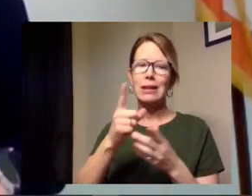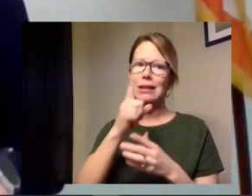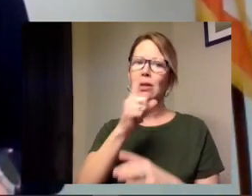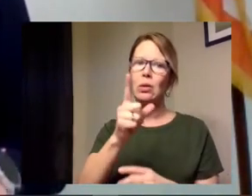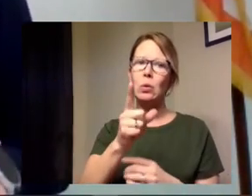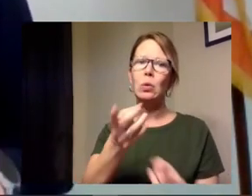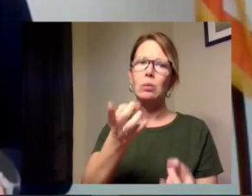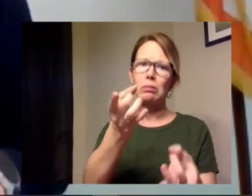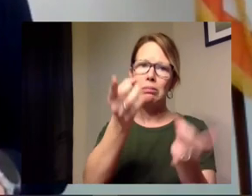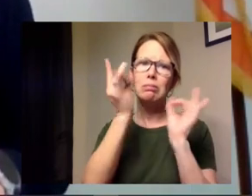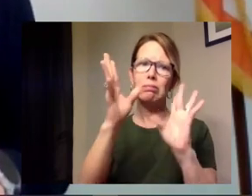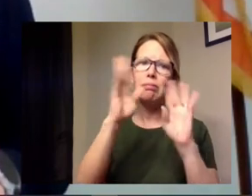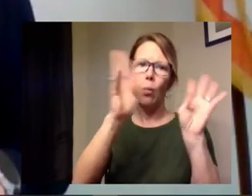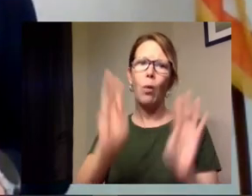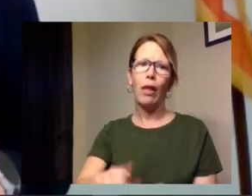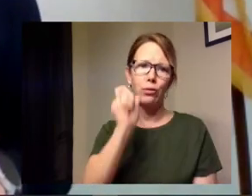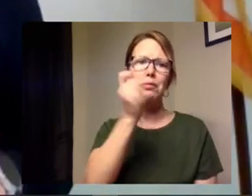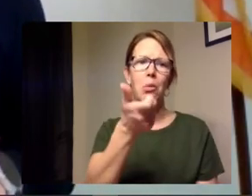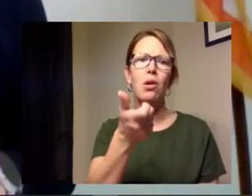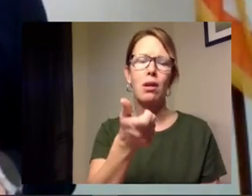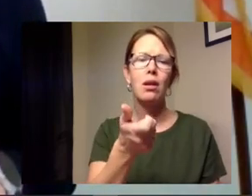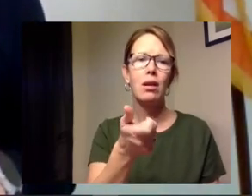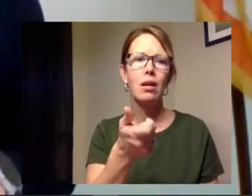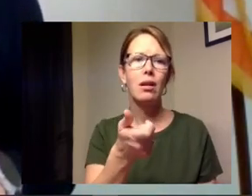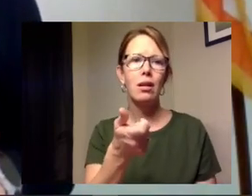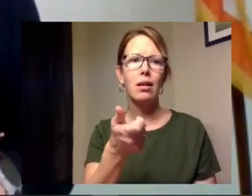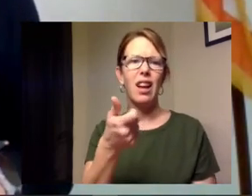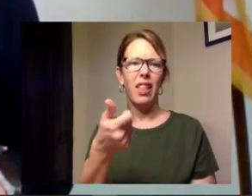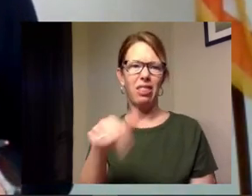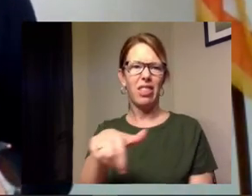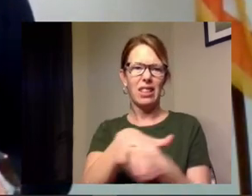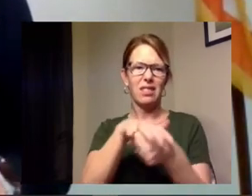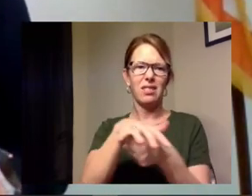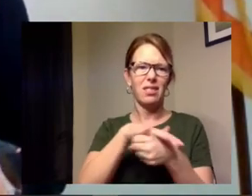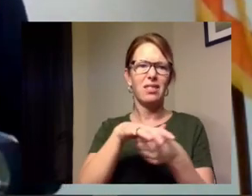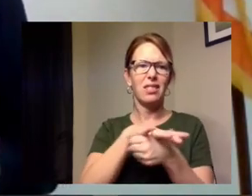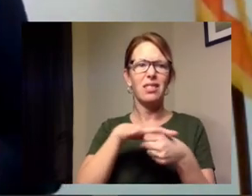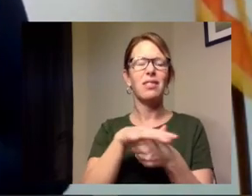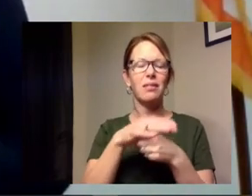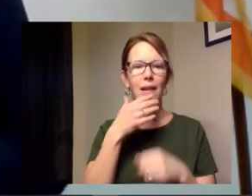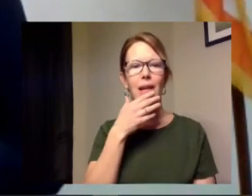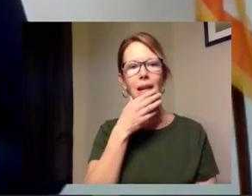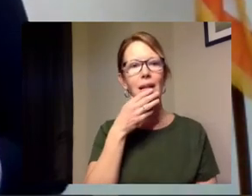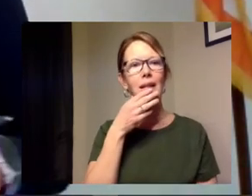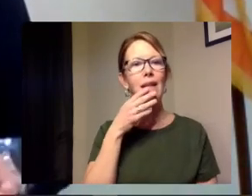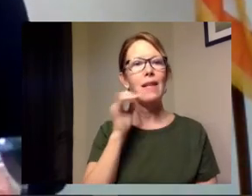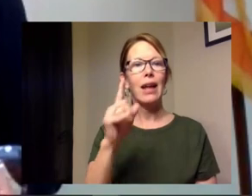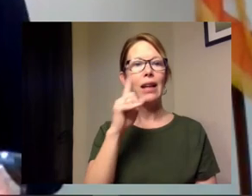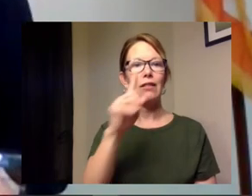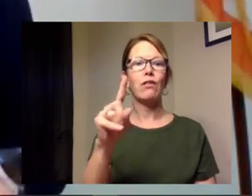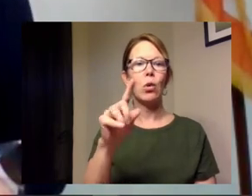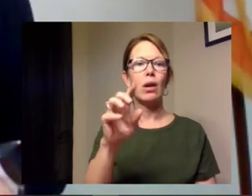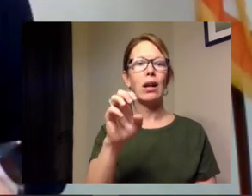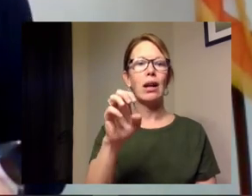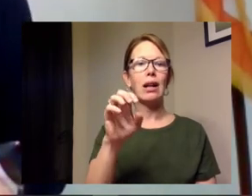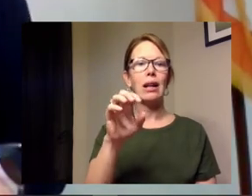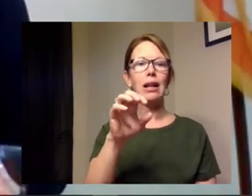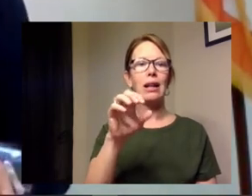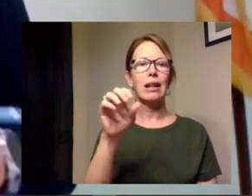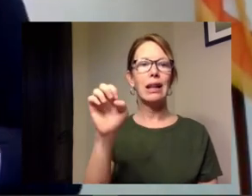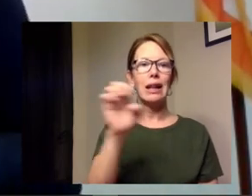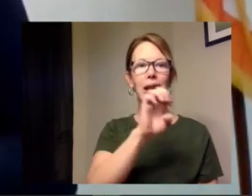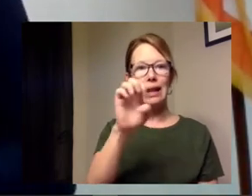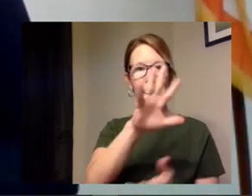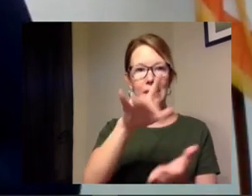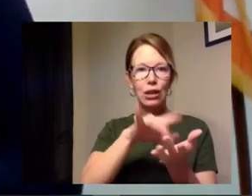conditions for tomorrow and this air this hazardous weather advisory is for east central indiana south indiana